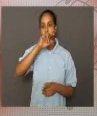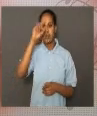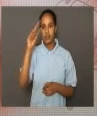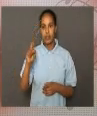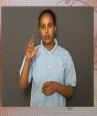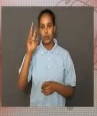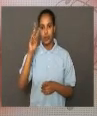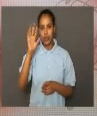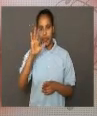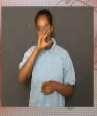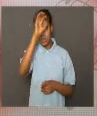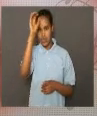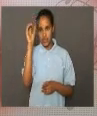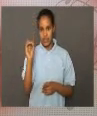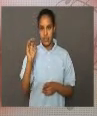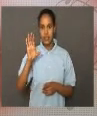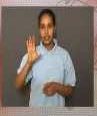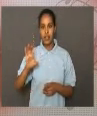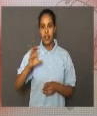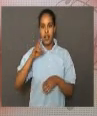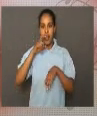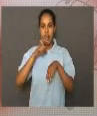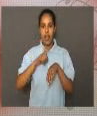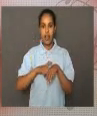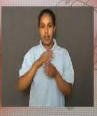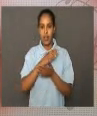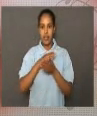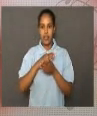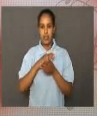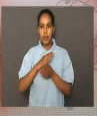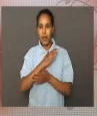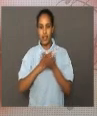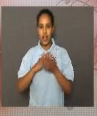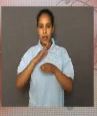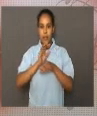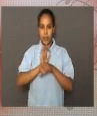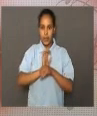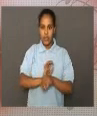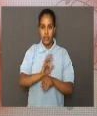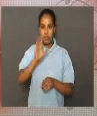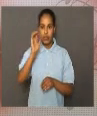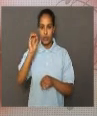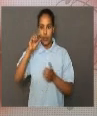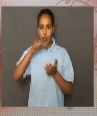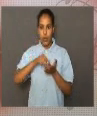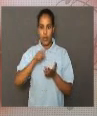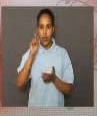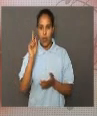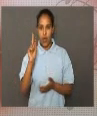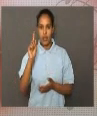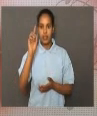25 degrees Celsius at a partial pressure of